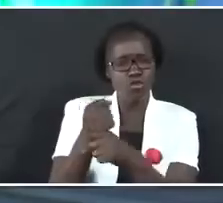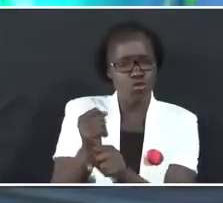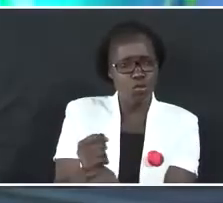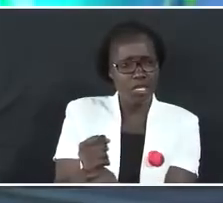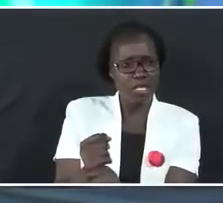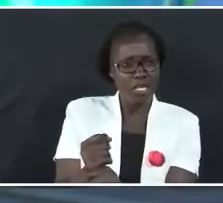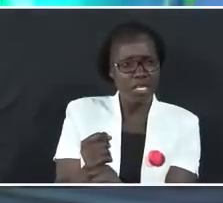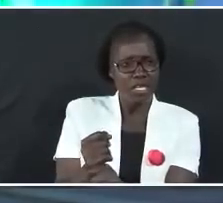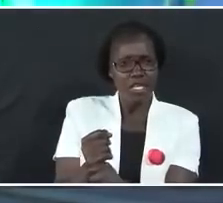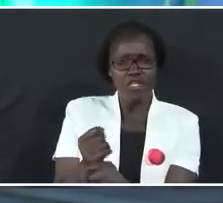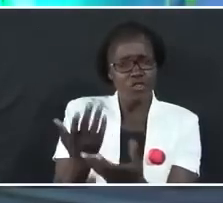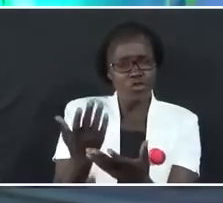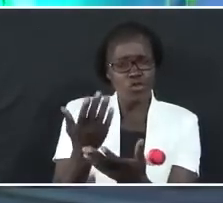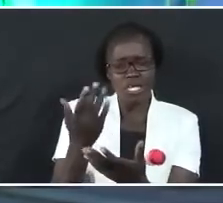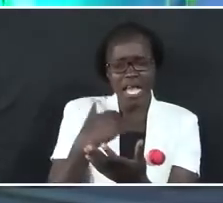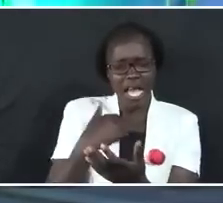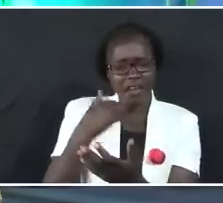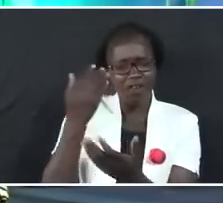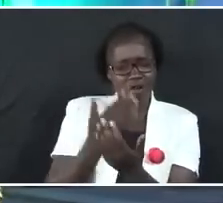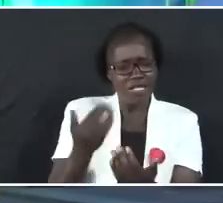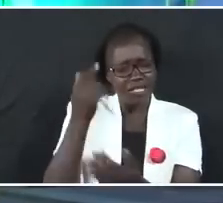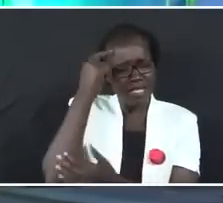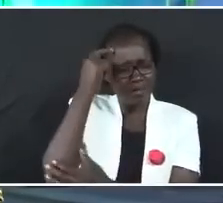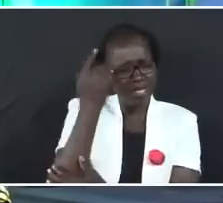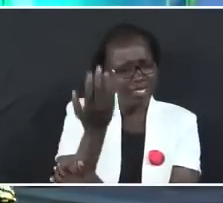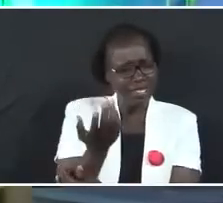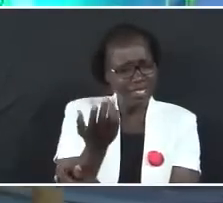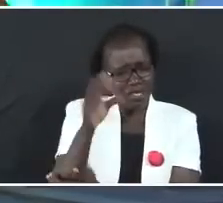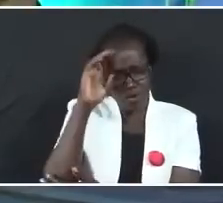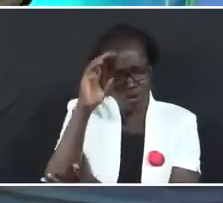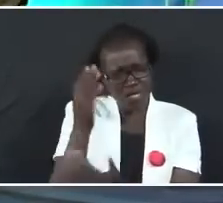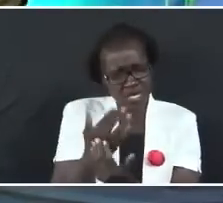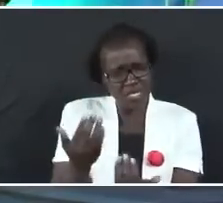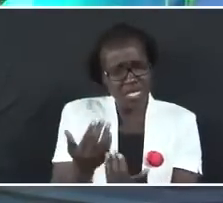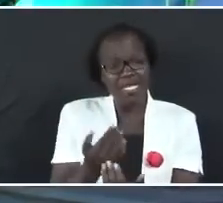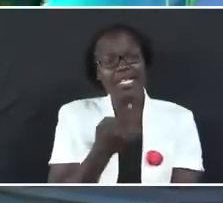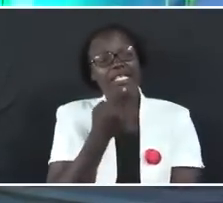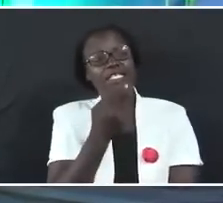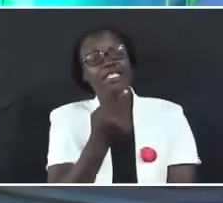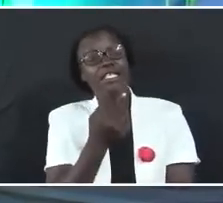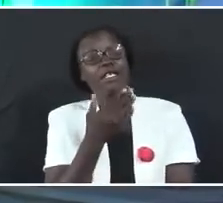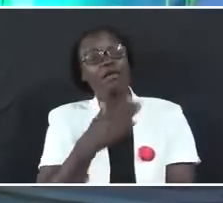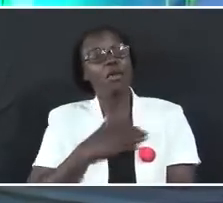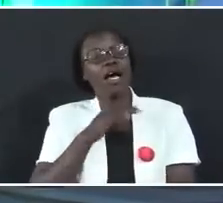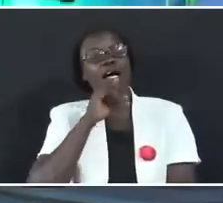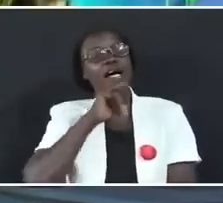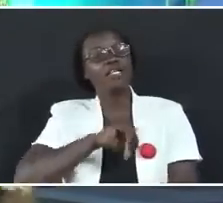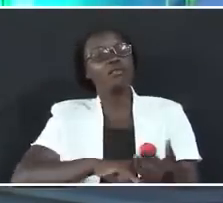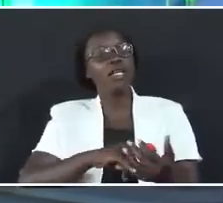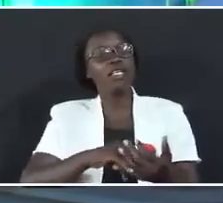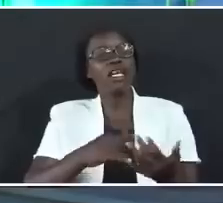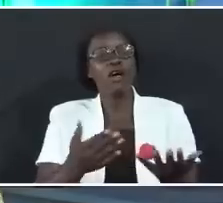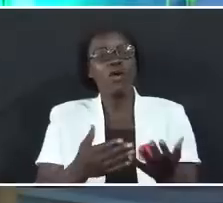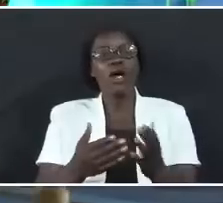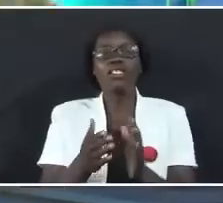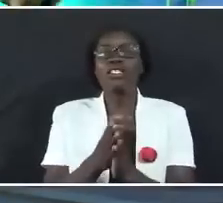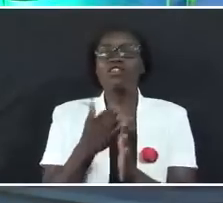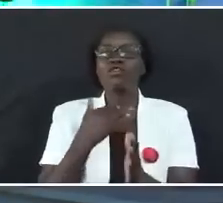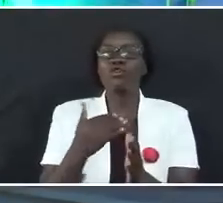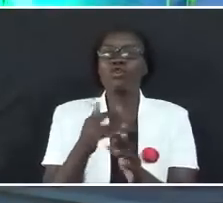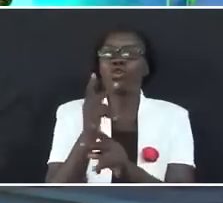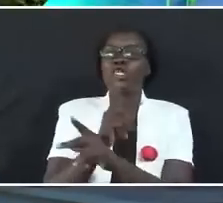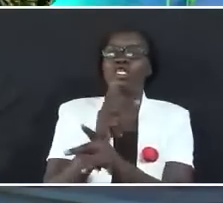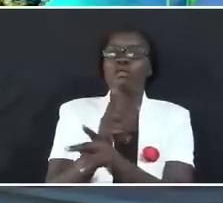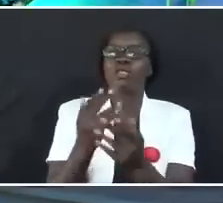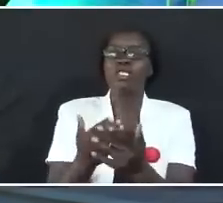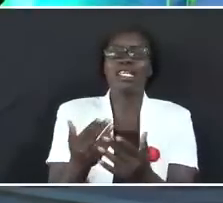do we have our children in mind? And she says, my husband filed for custody of the child. I didn't want to